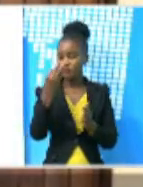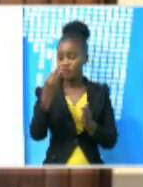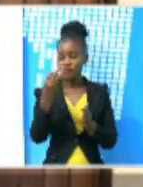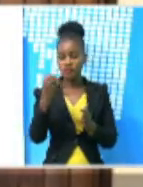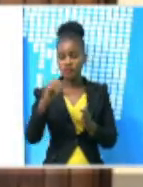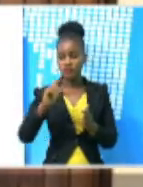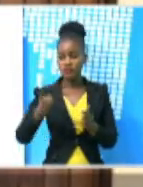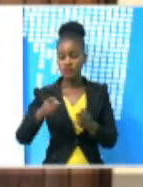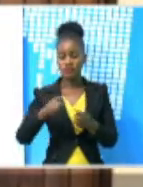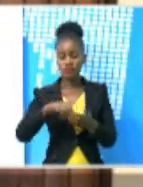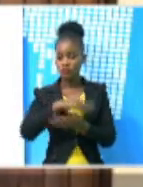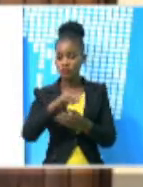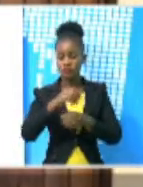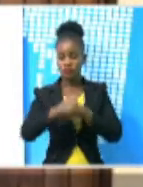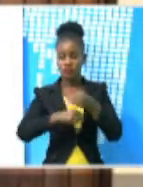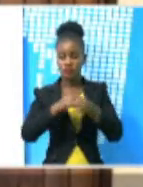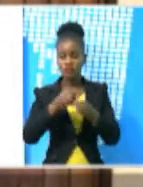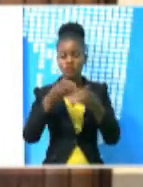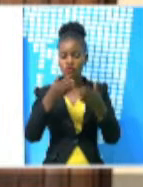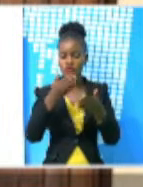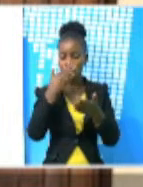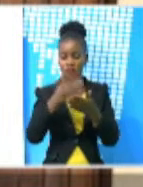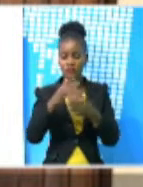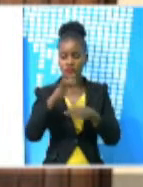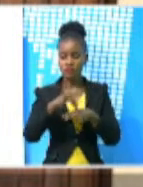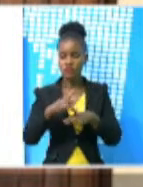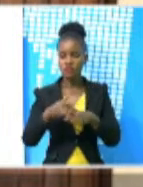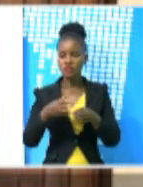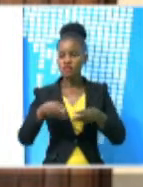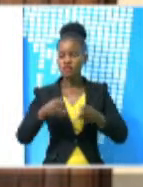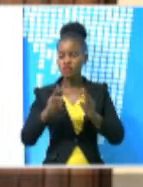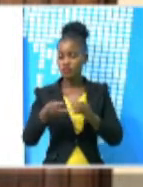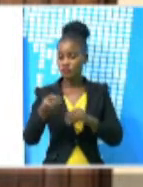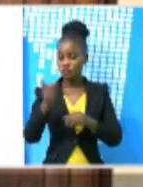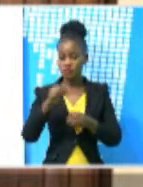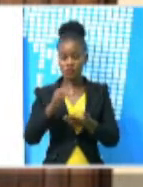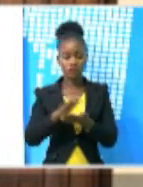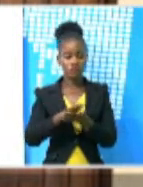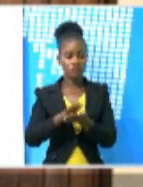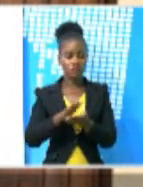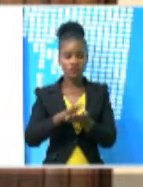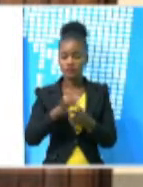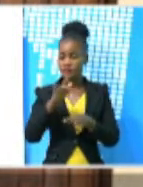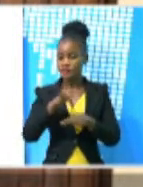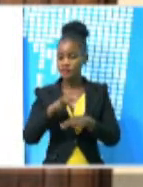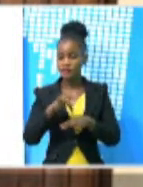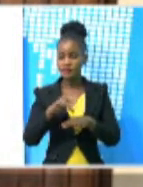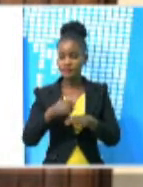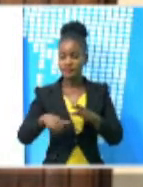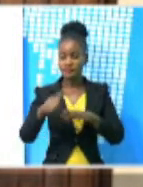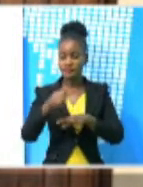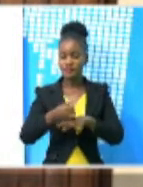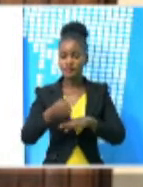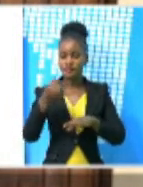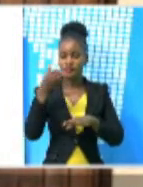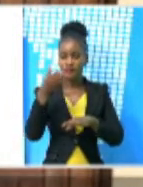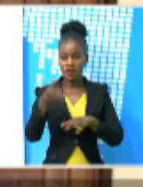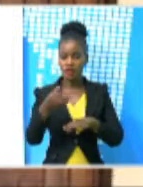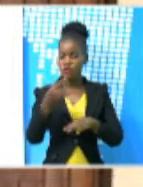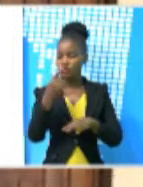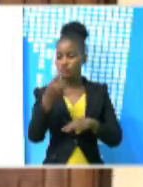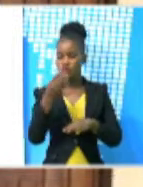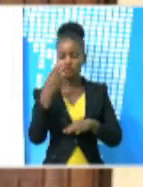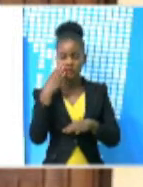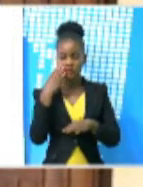million in entire financial year. It's good that government has allocated and committed itself that on top of this,